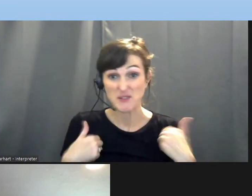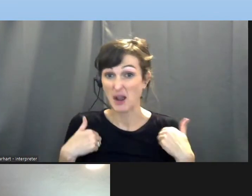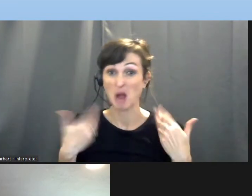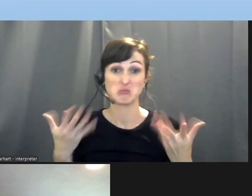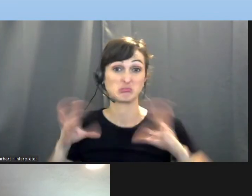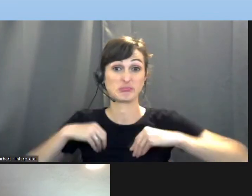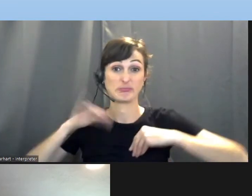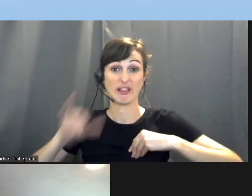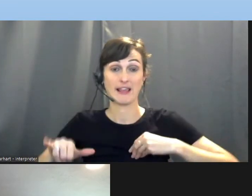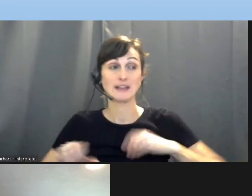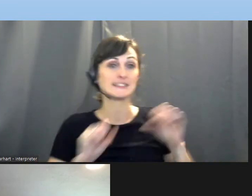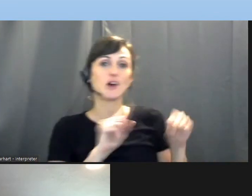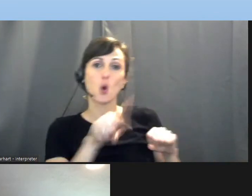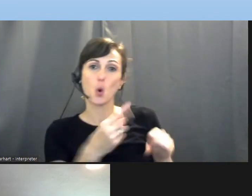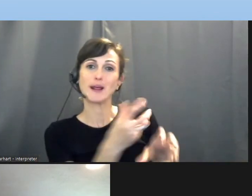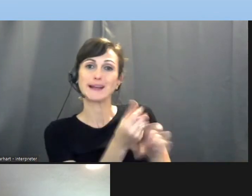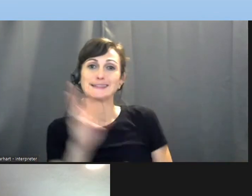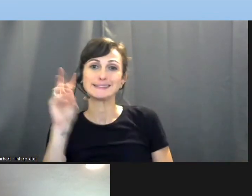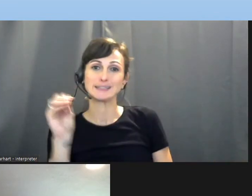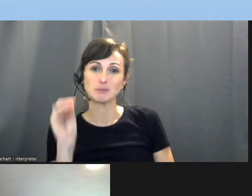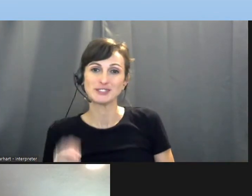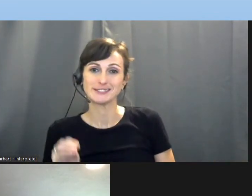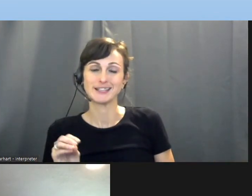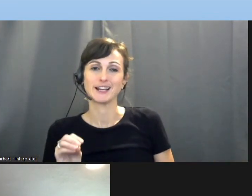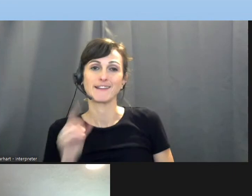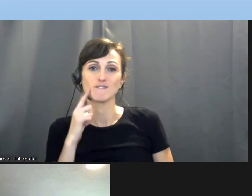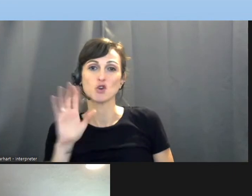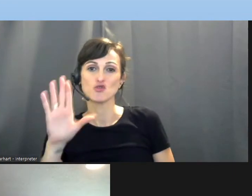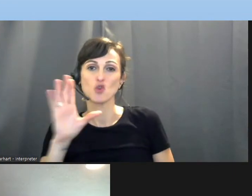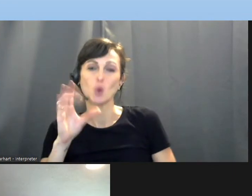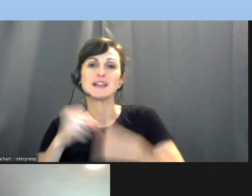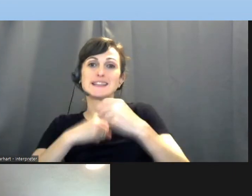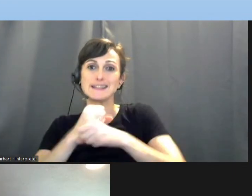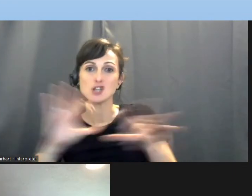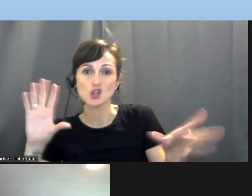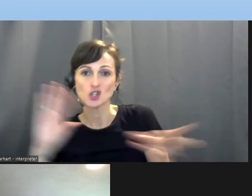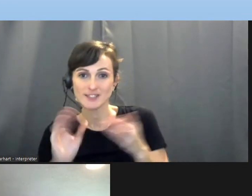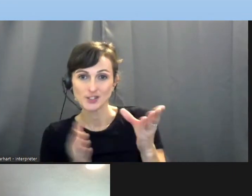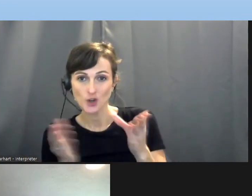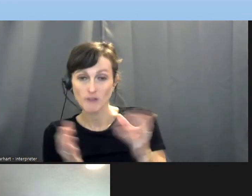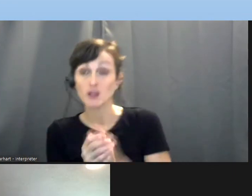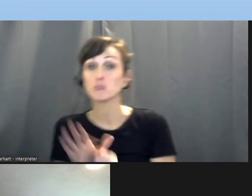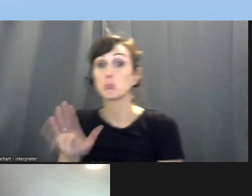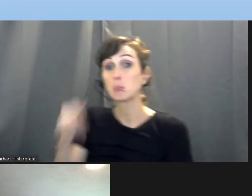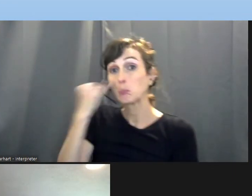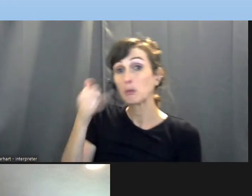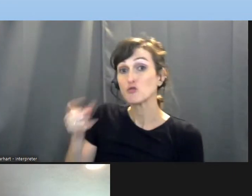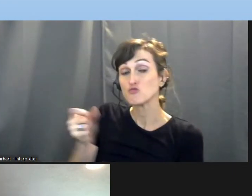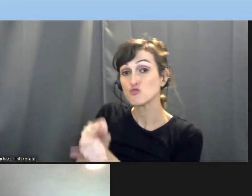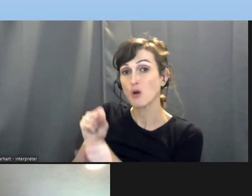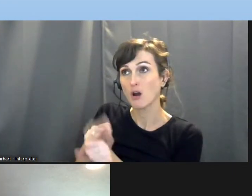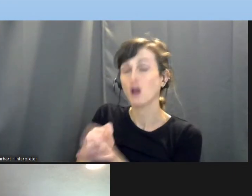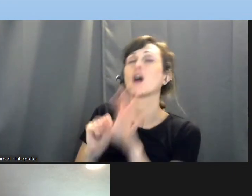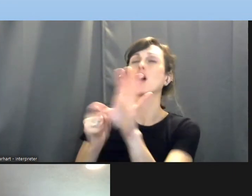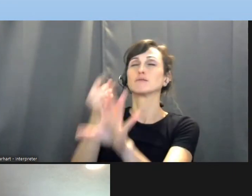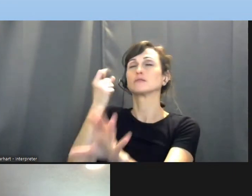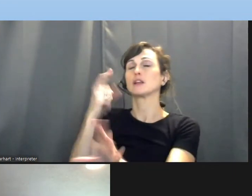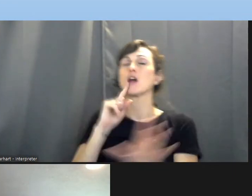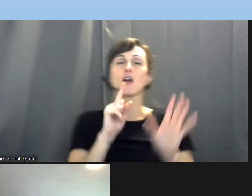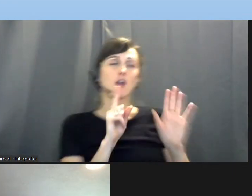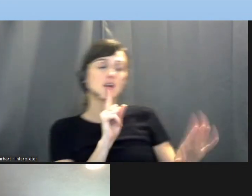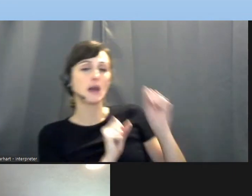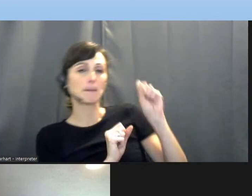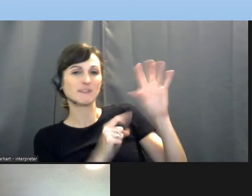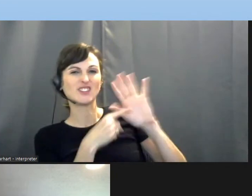would only get 60% of your years of service. Okay. For So say you work your for. retirement. I got it now. well, let me give you an example.